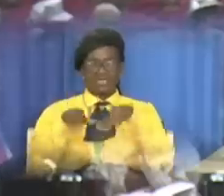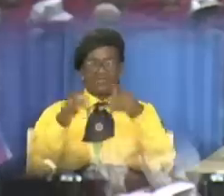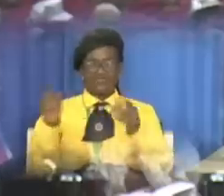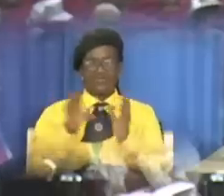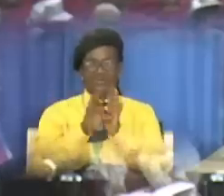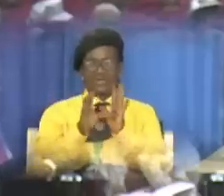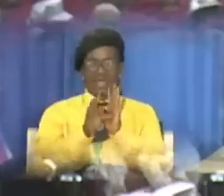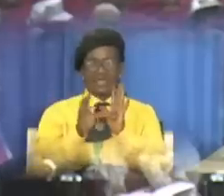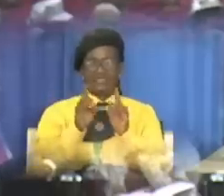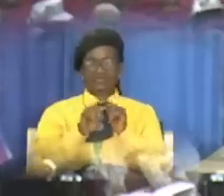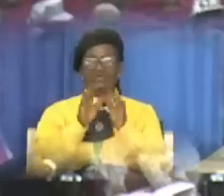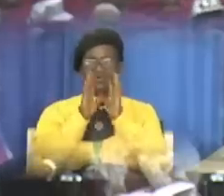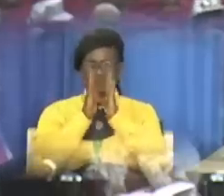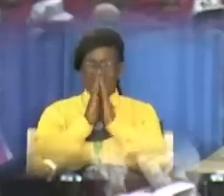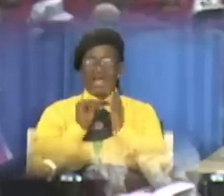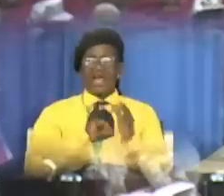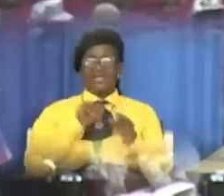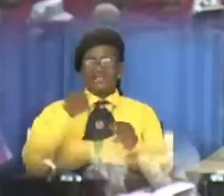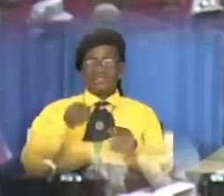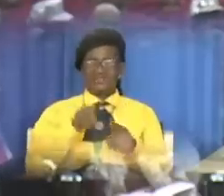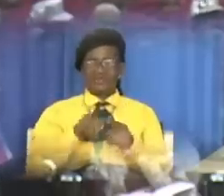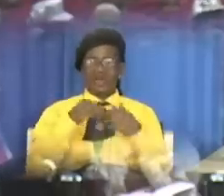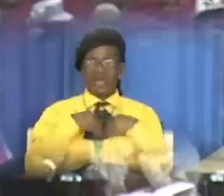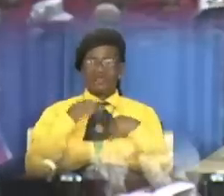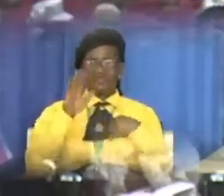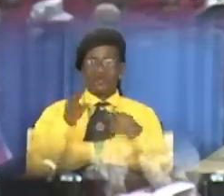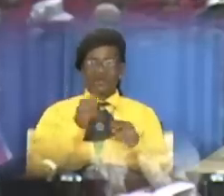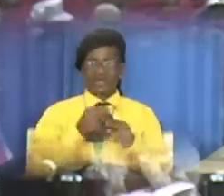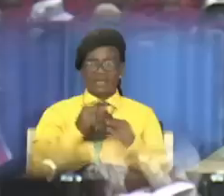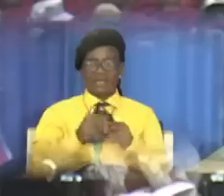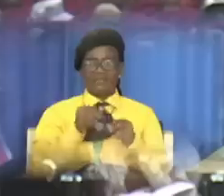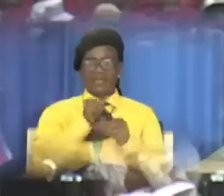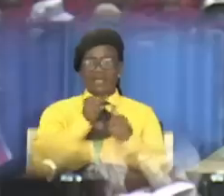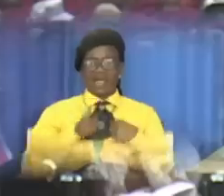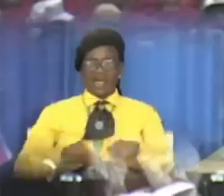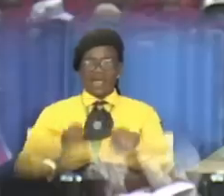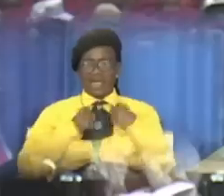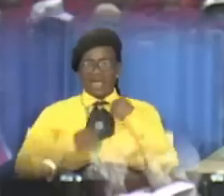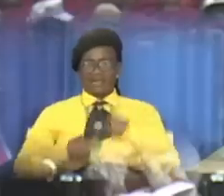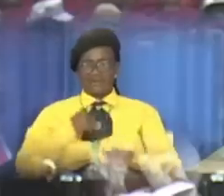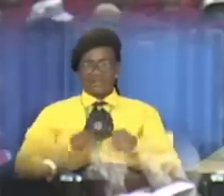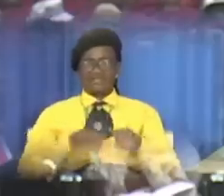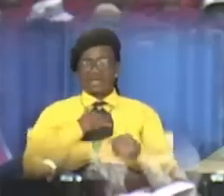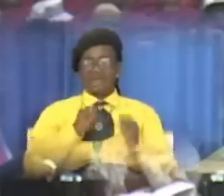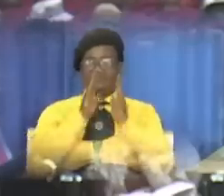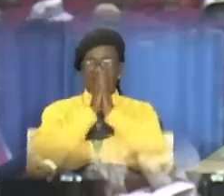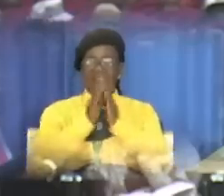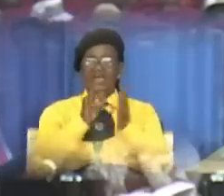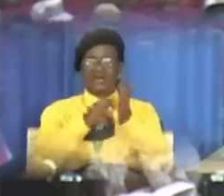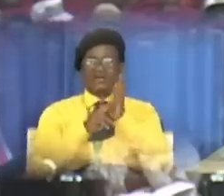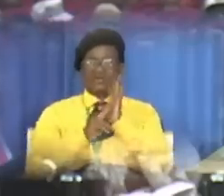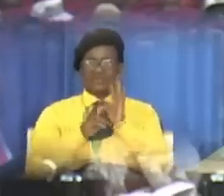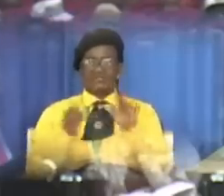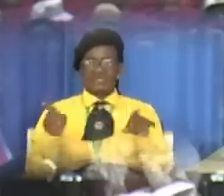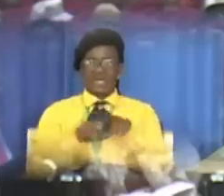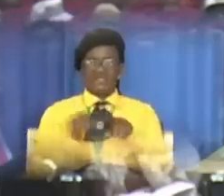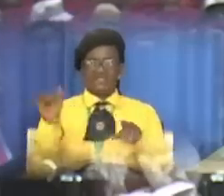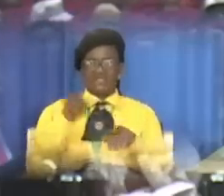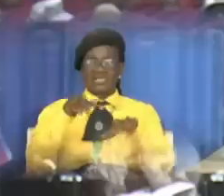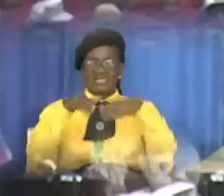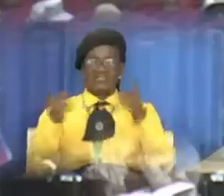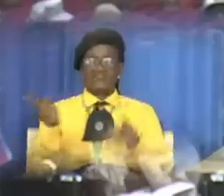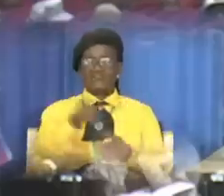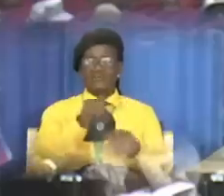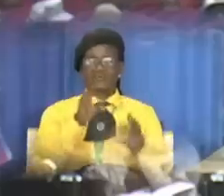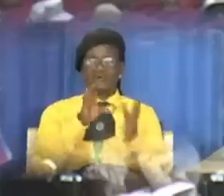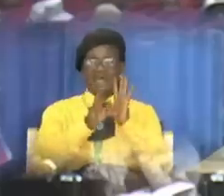because I need to have your names, your address, and your prayer request. So as they give you the card, fill it very quickly.